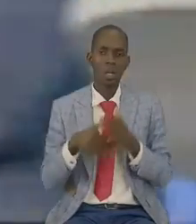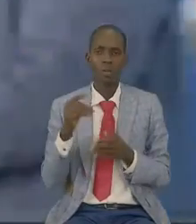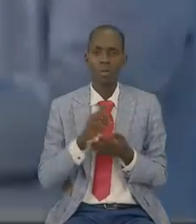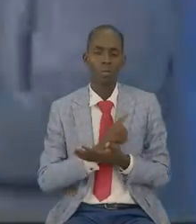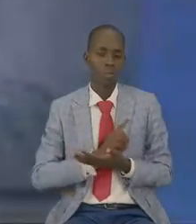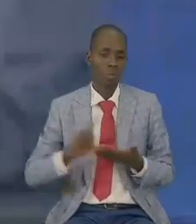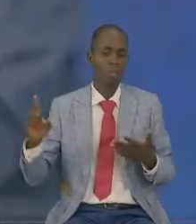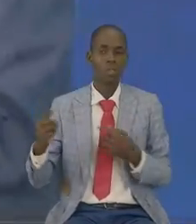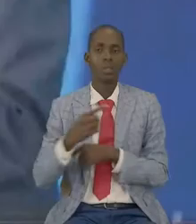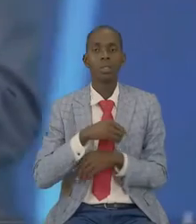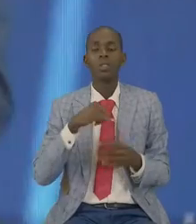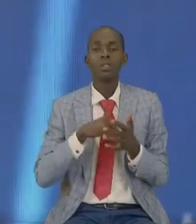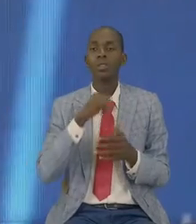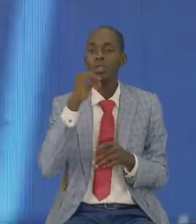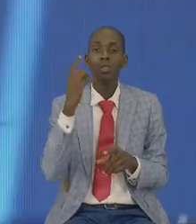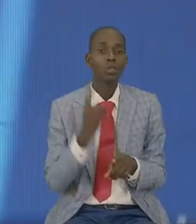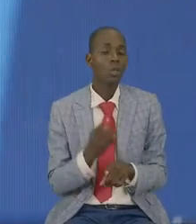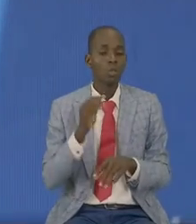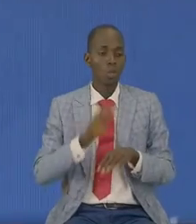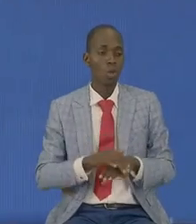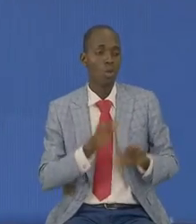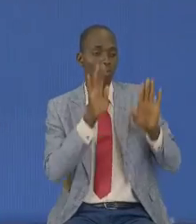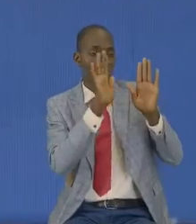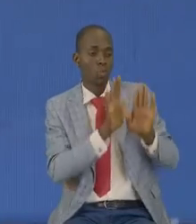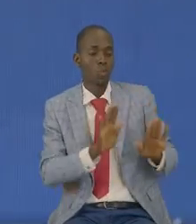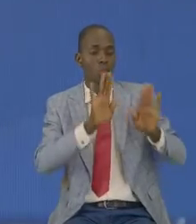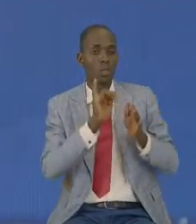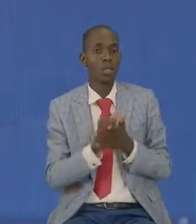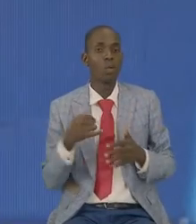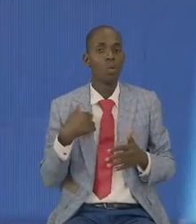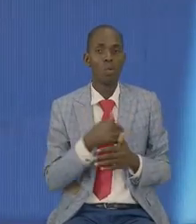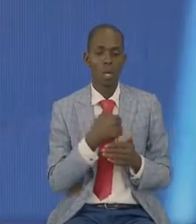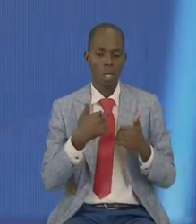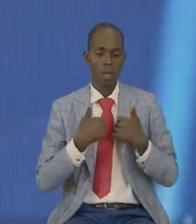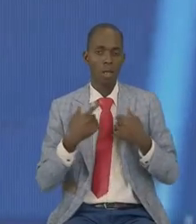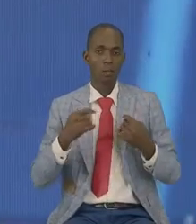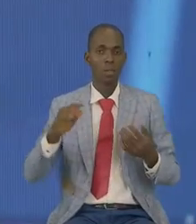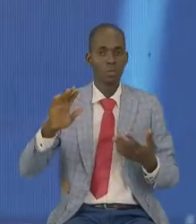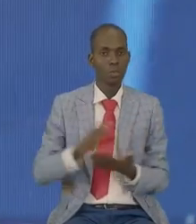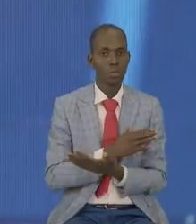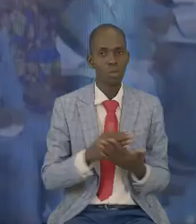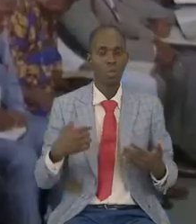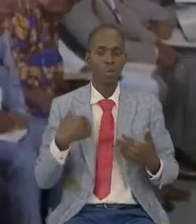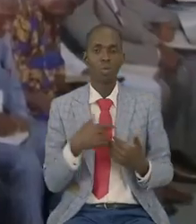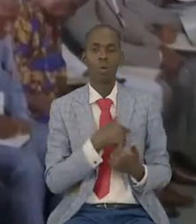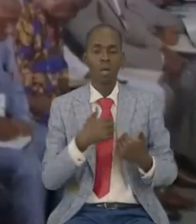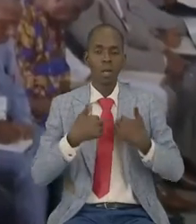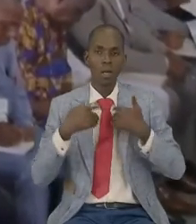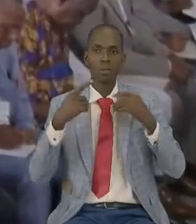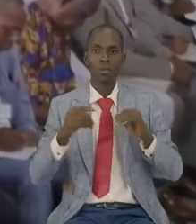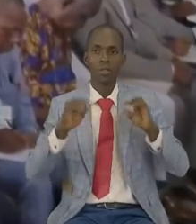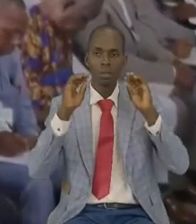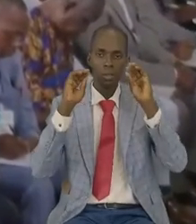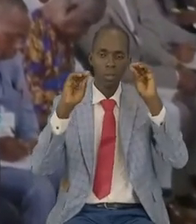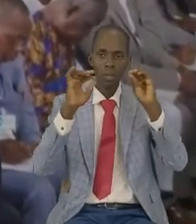just on Sunday that we have the song, we have the doctrine, we have the excitement,